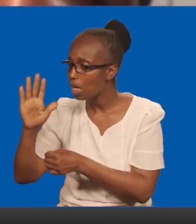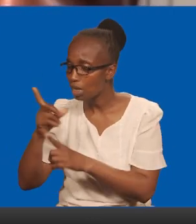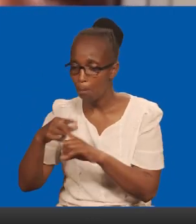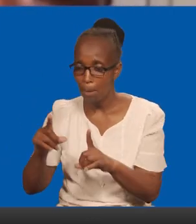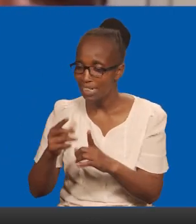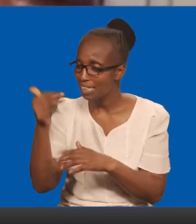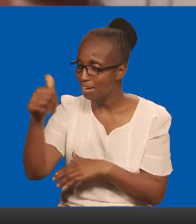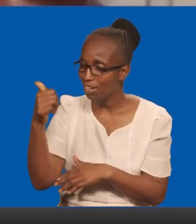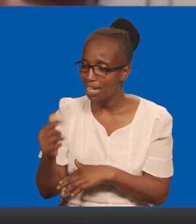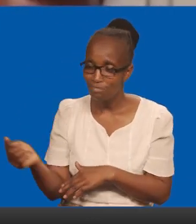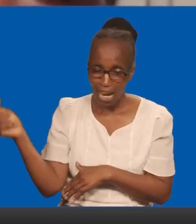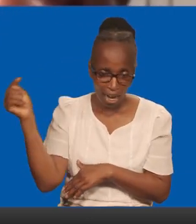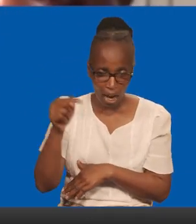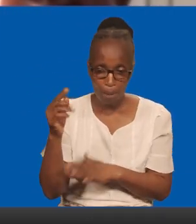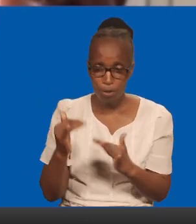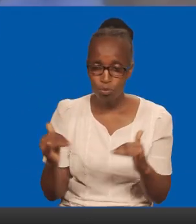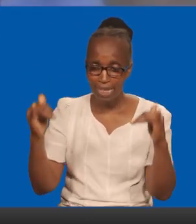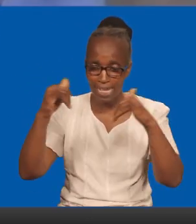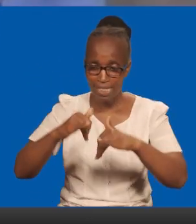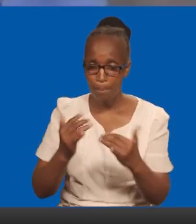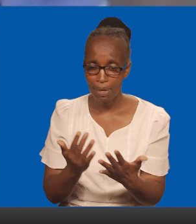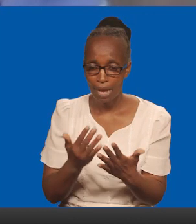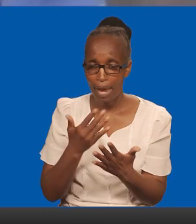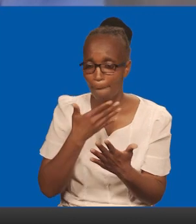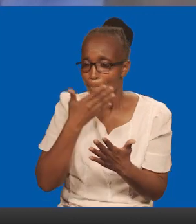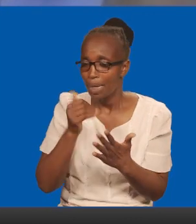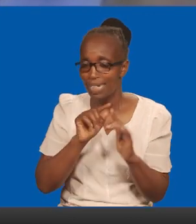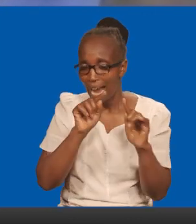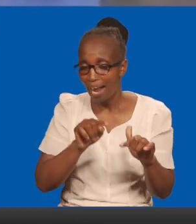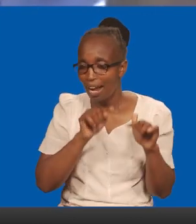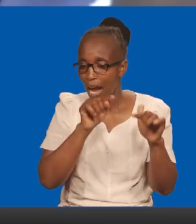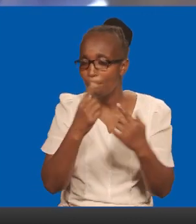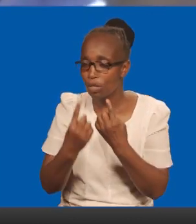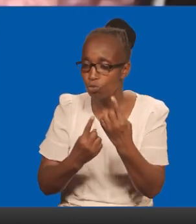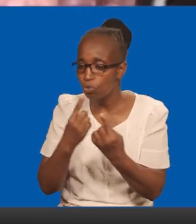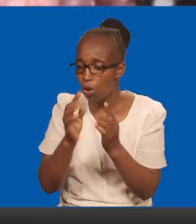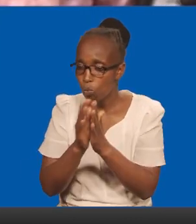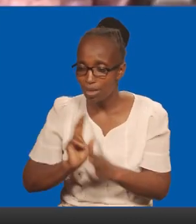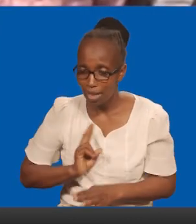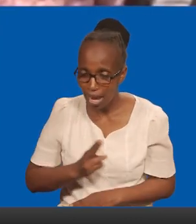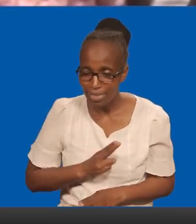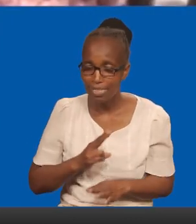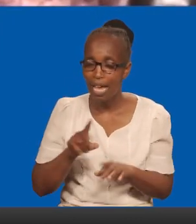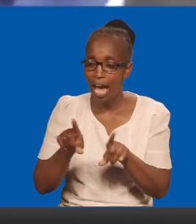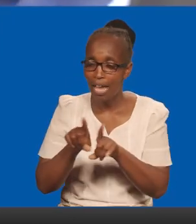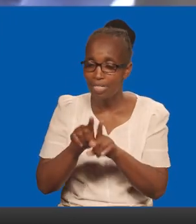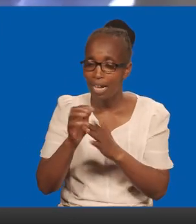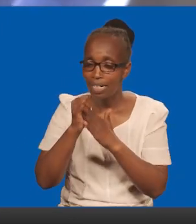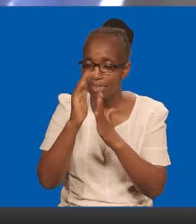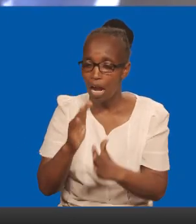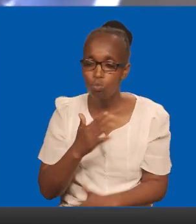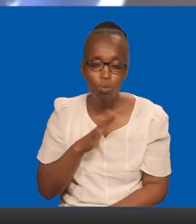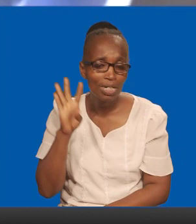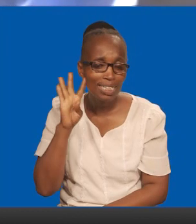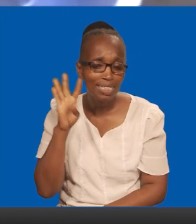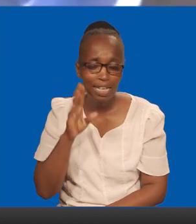katika bunge. Kwa hivyo senator, njoo katika bunge na Nakuru. Let her come and occupy that seat which is there. Then she will address us, and as